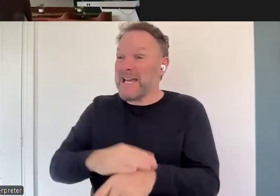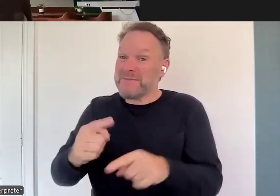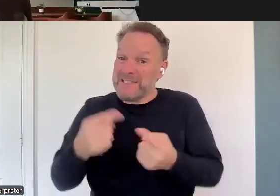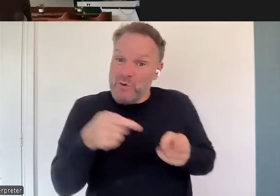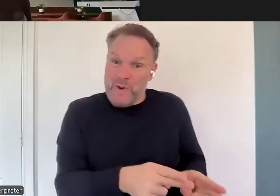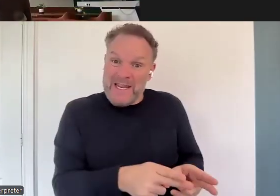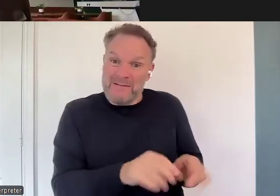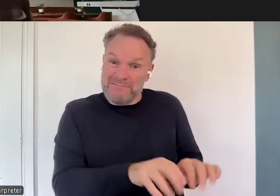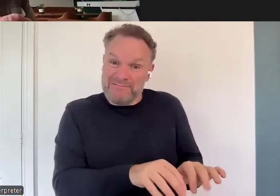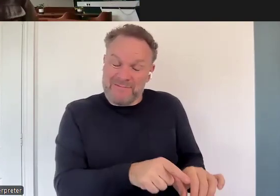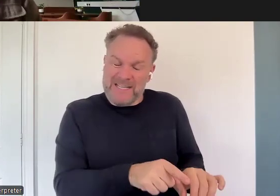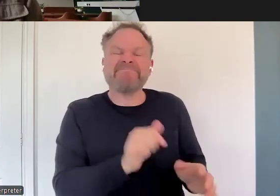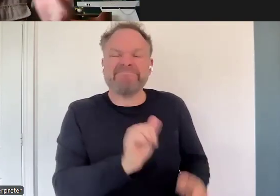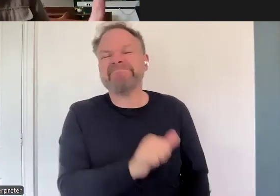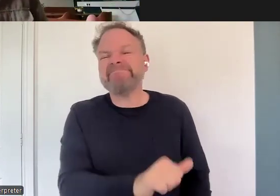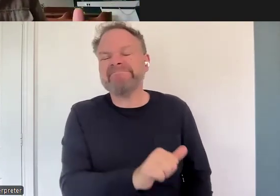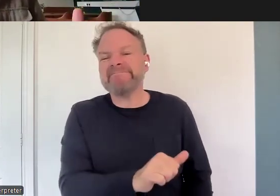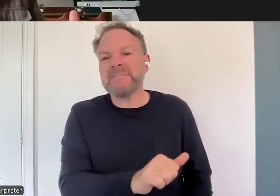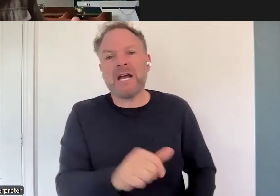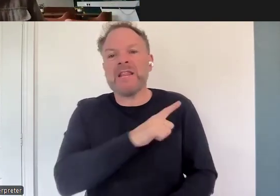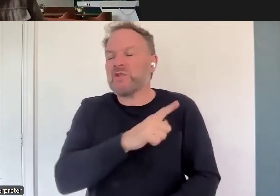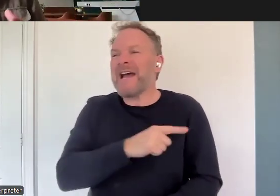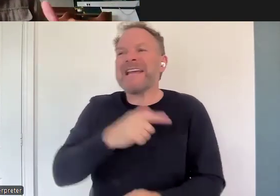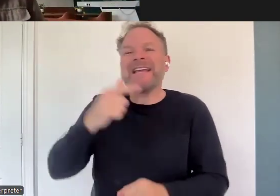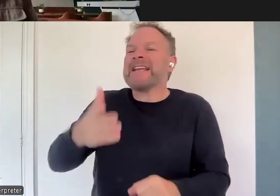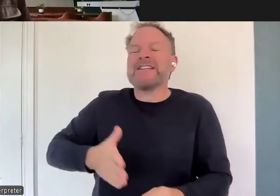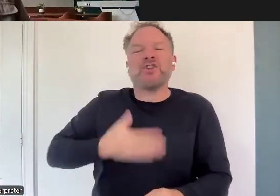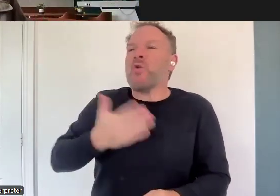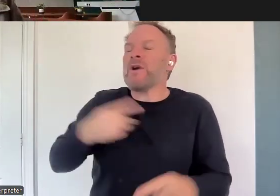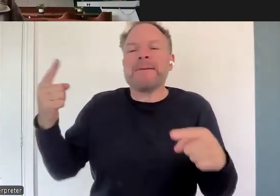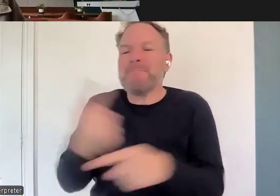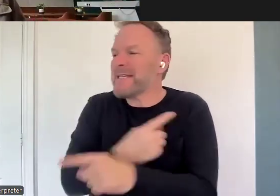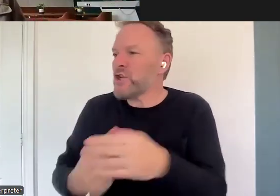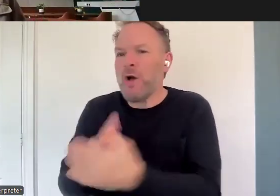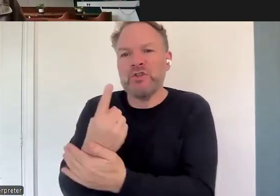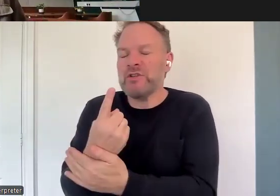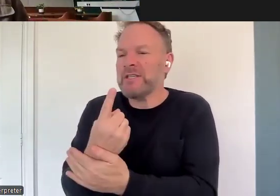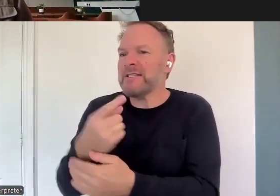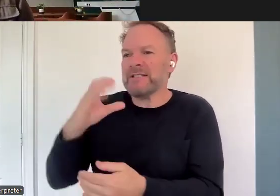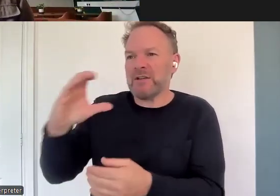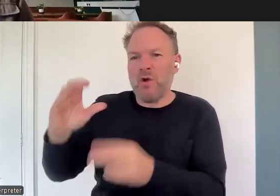tack. That way, we will never miss an opportunity to co-evaluate.